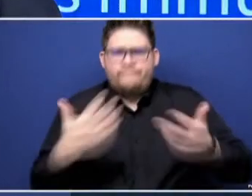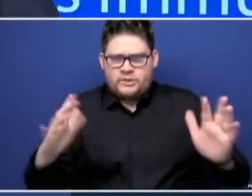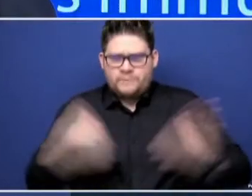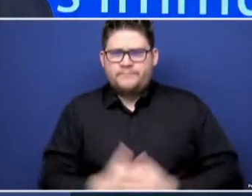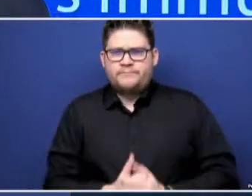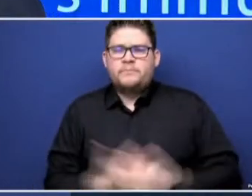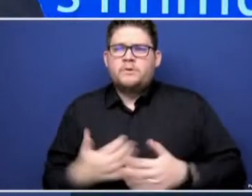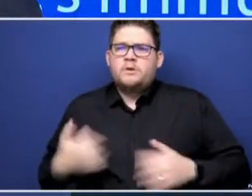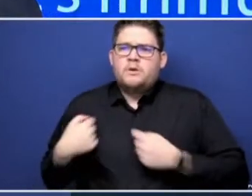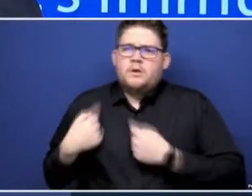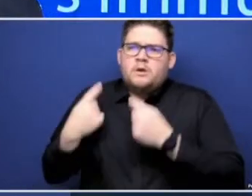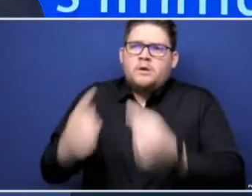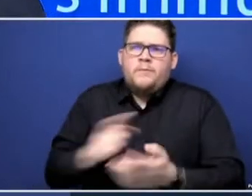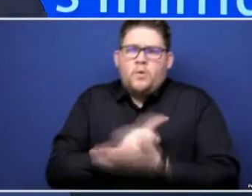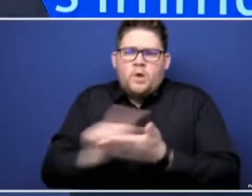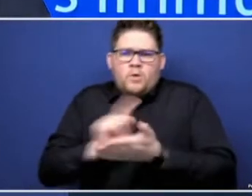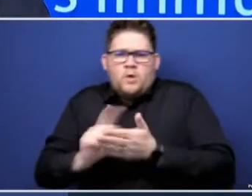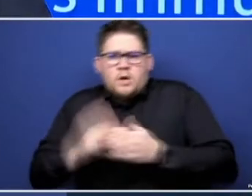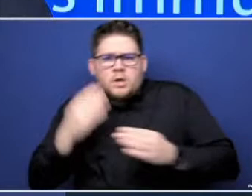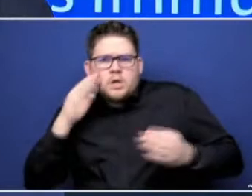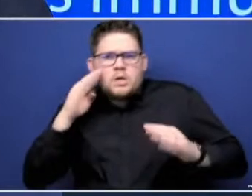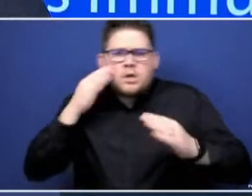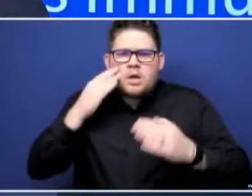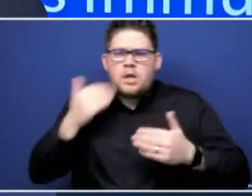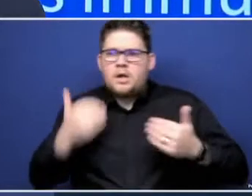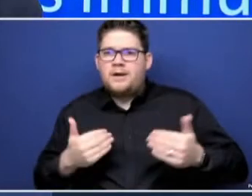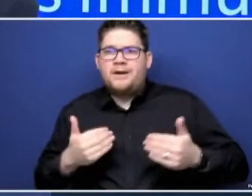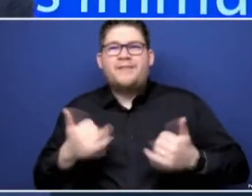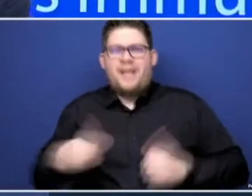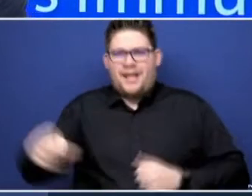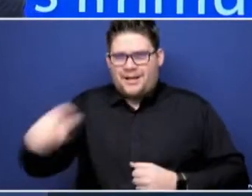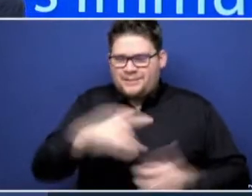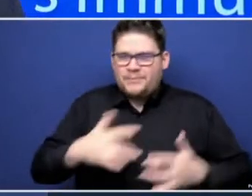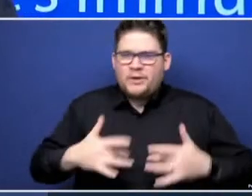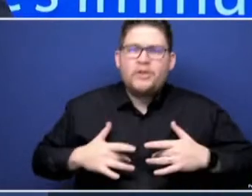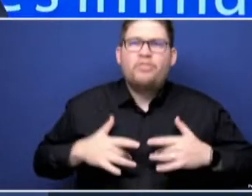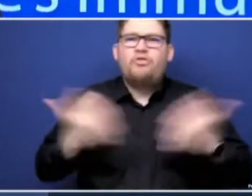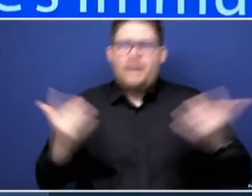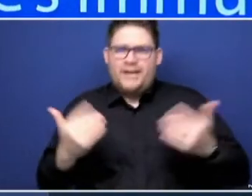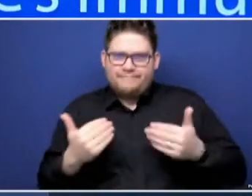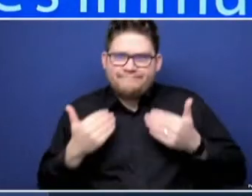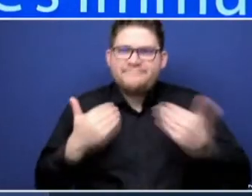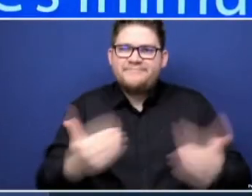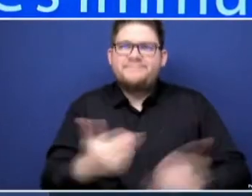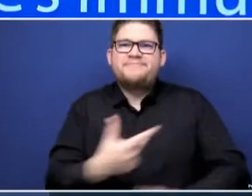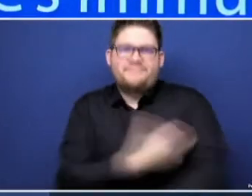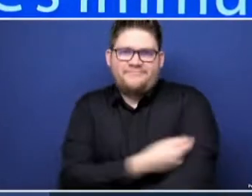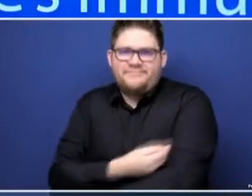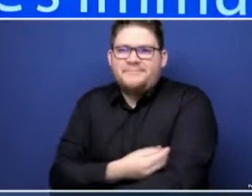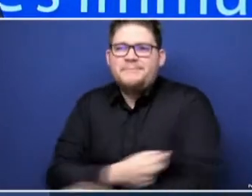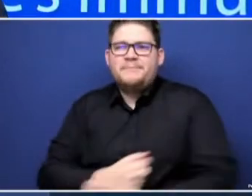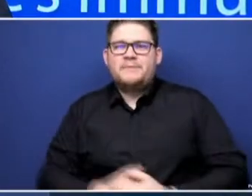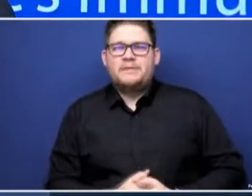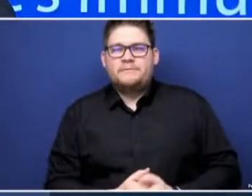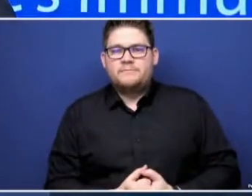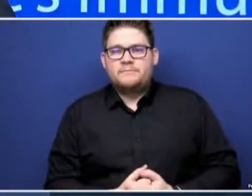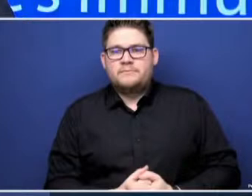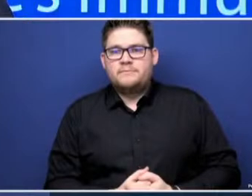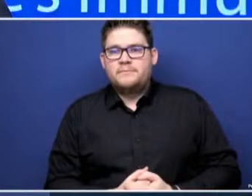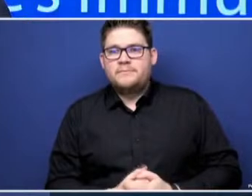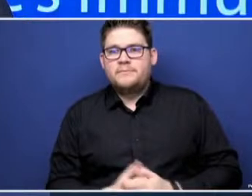Ceres Marine Terminals, providing employees to help us, Tourism Whistler, Destination Services Pacific,